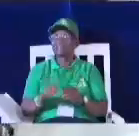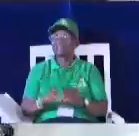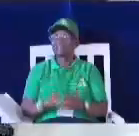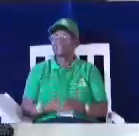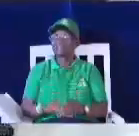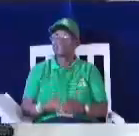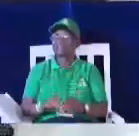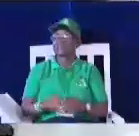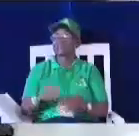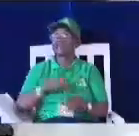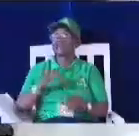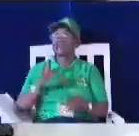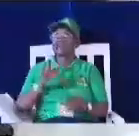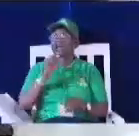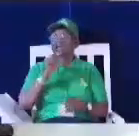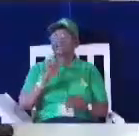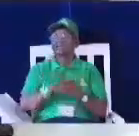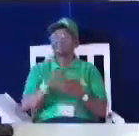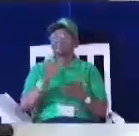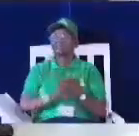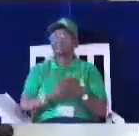because I'm about to pray for salvation.